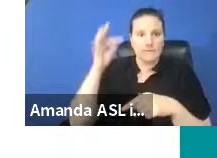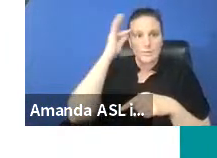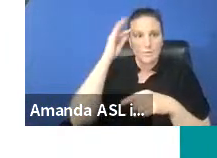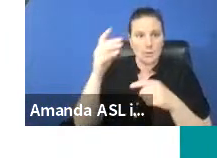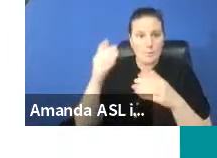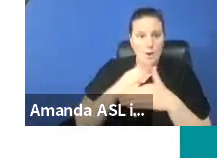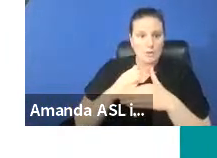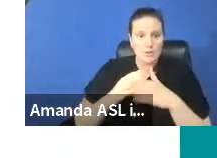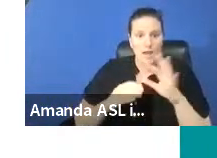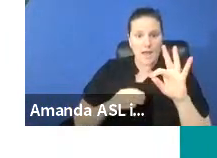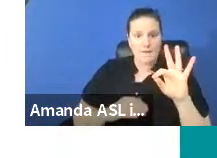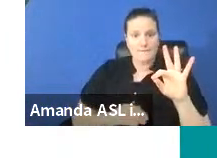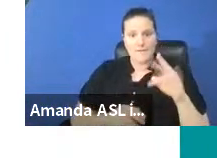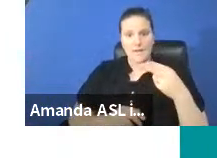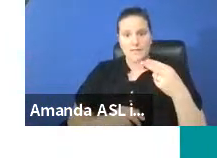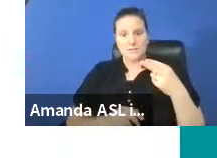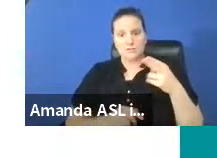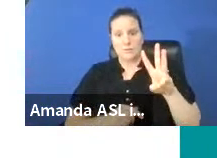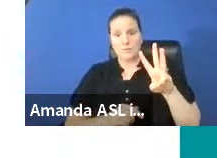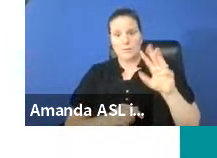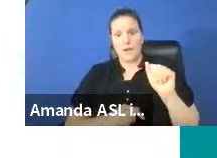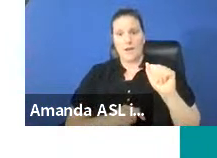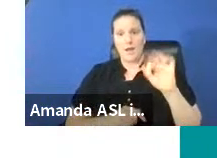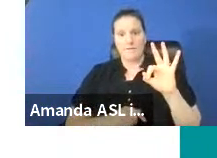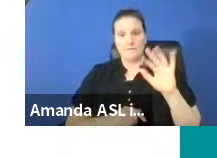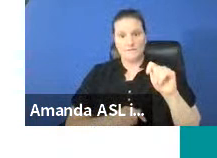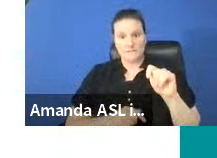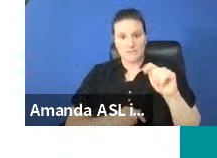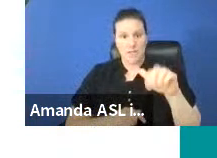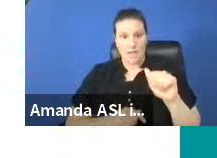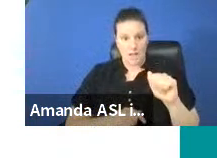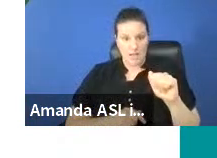partners, FHWA and FTA,